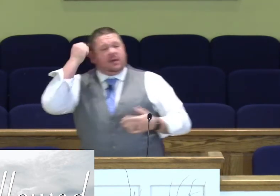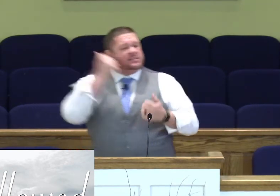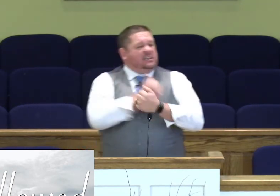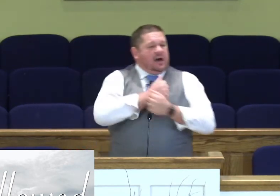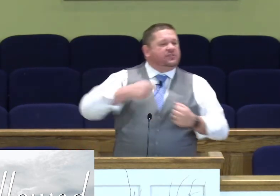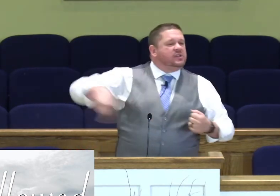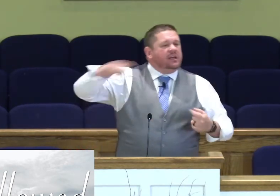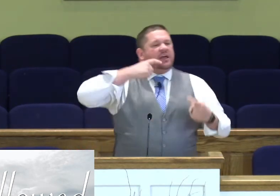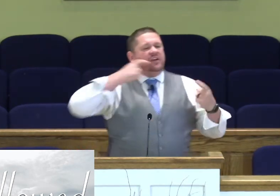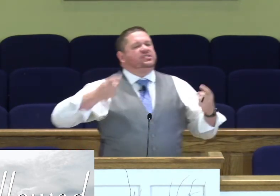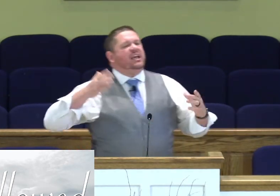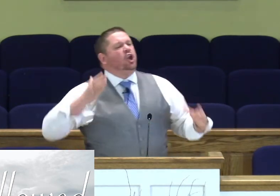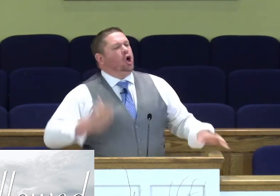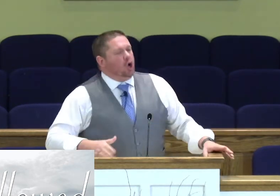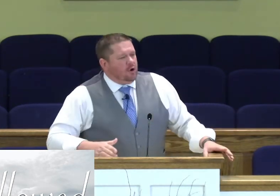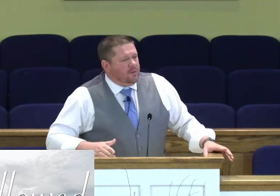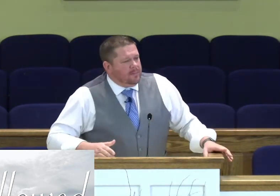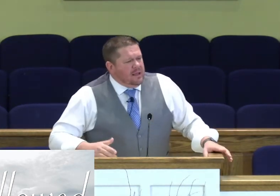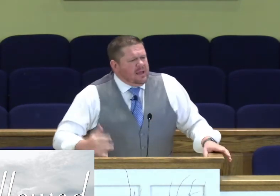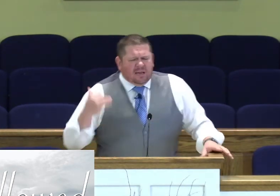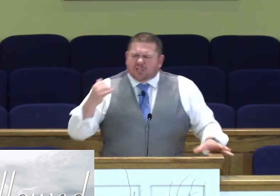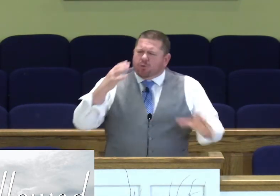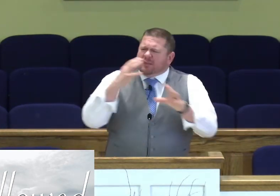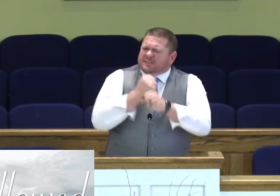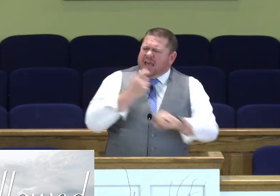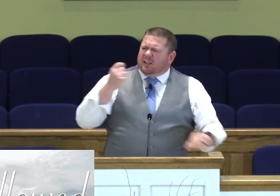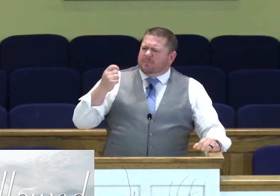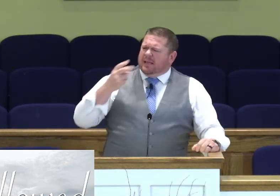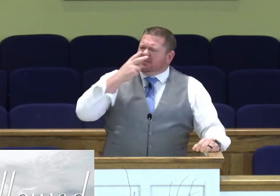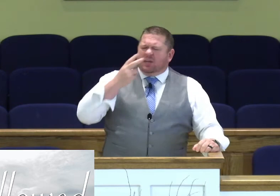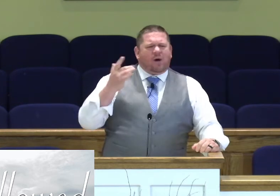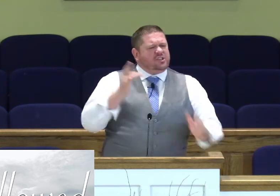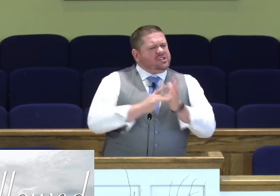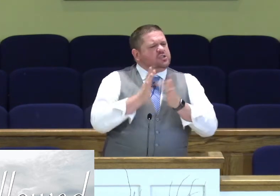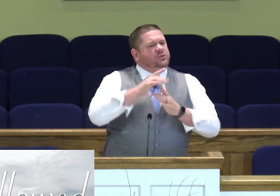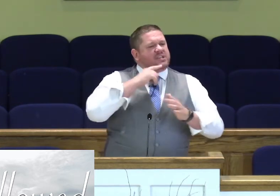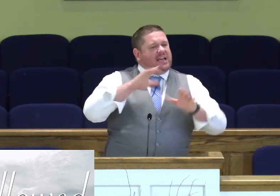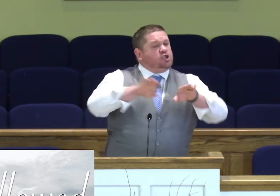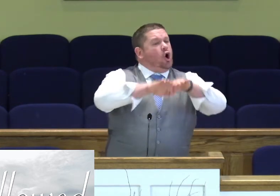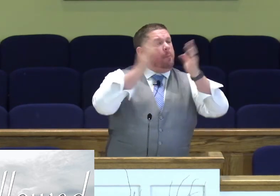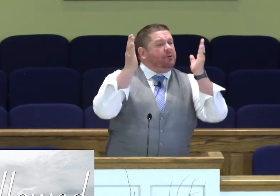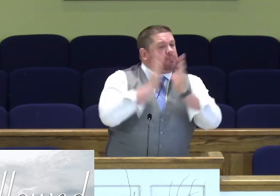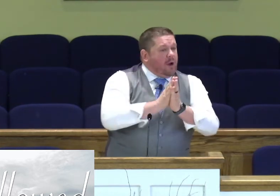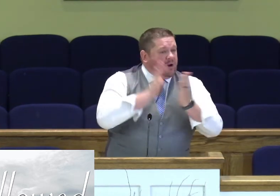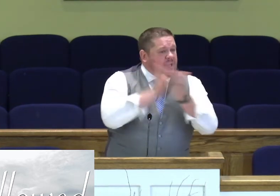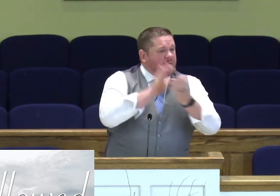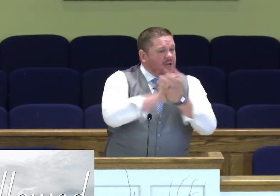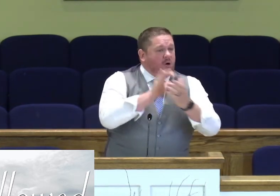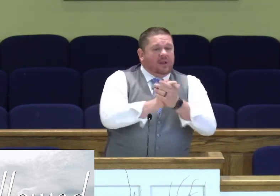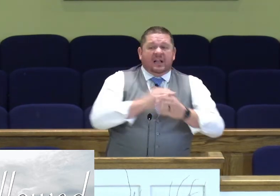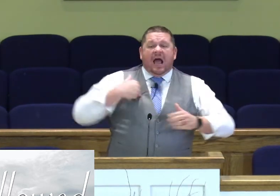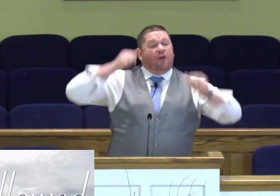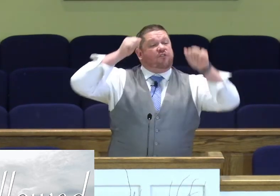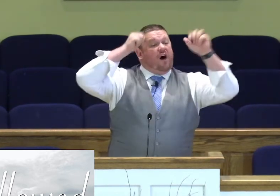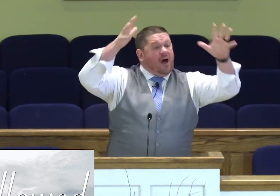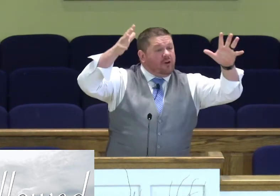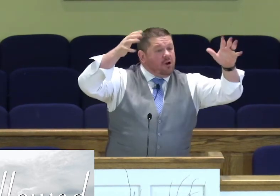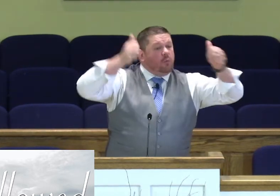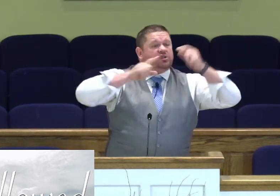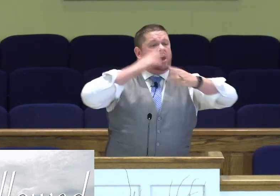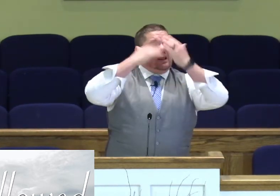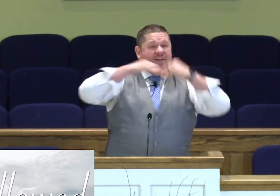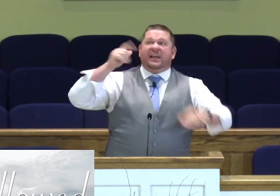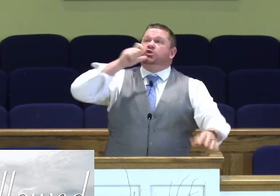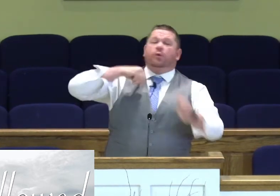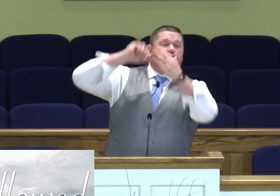that because He loves the sinner. Now let's break this down a little bit and see why Jesus would say, as you open the prayer, hey, here we go, our Father